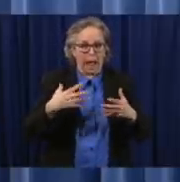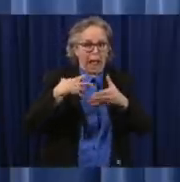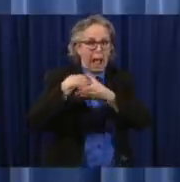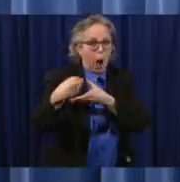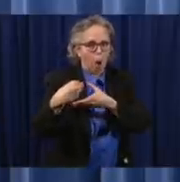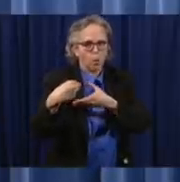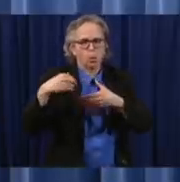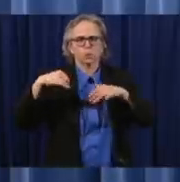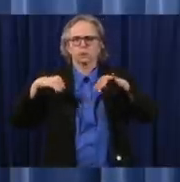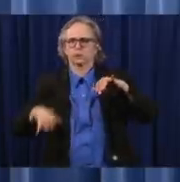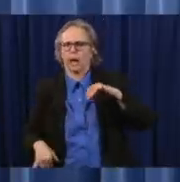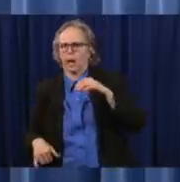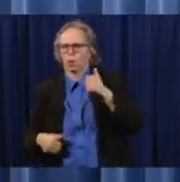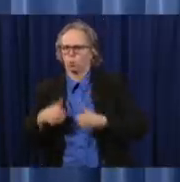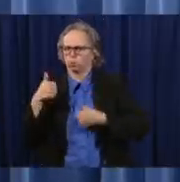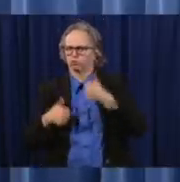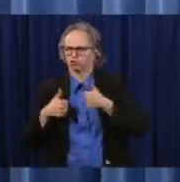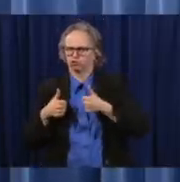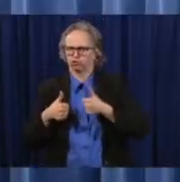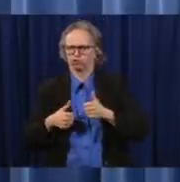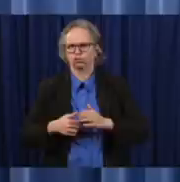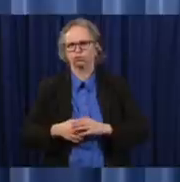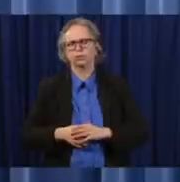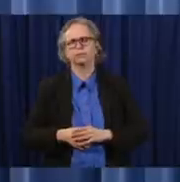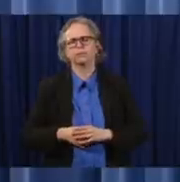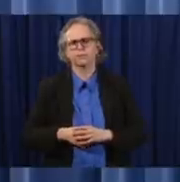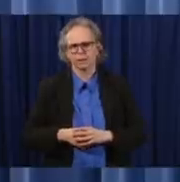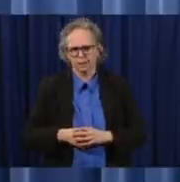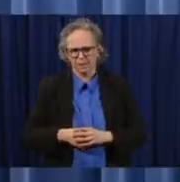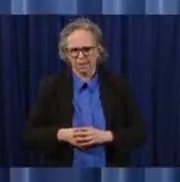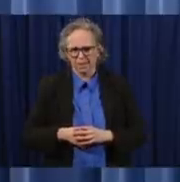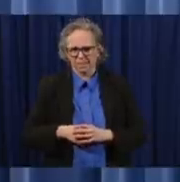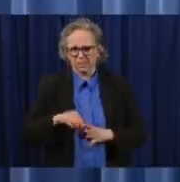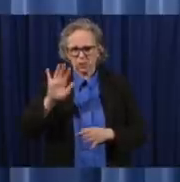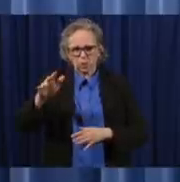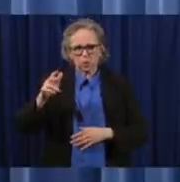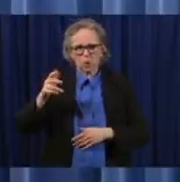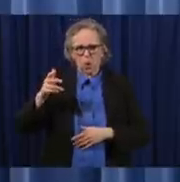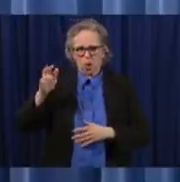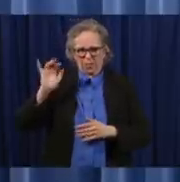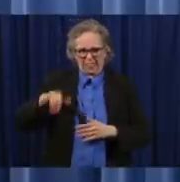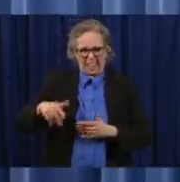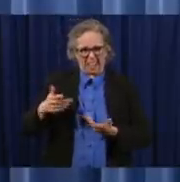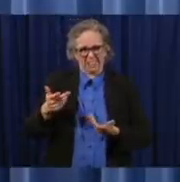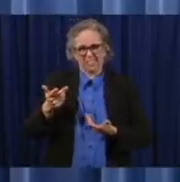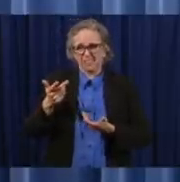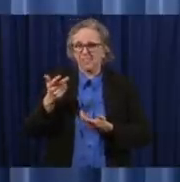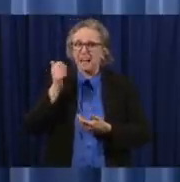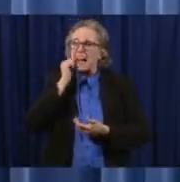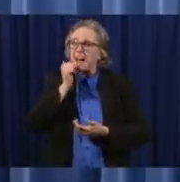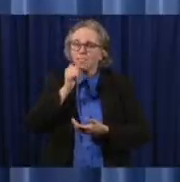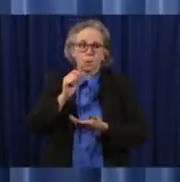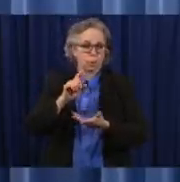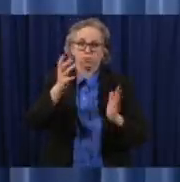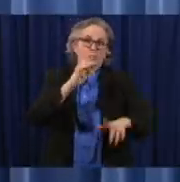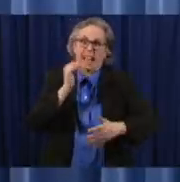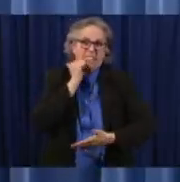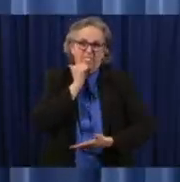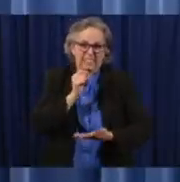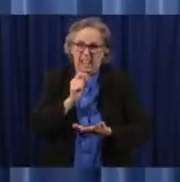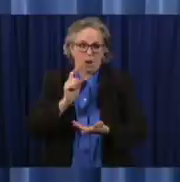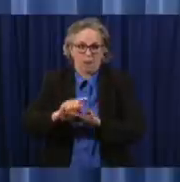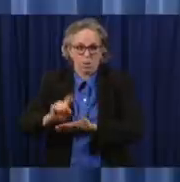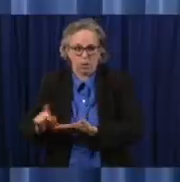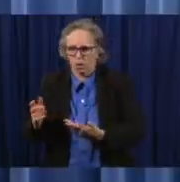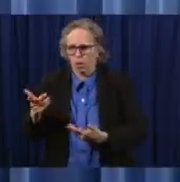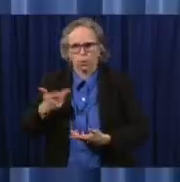Dr. Acton and I and Jon have been trying every week, every day, to give you the best information that we